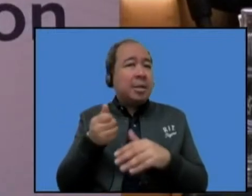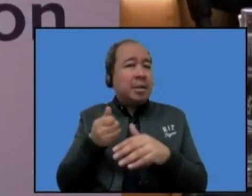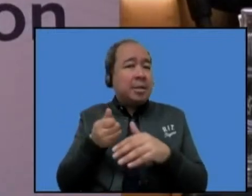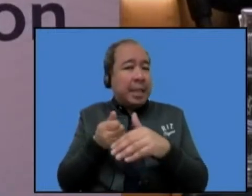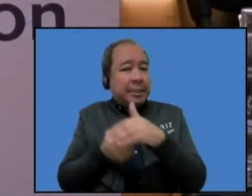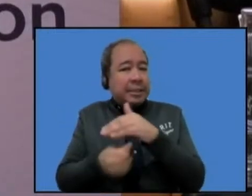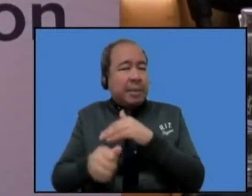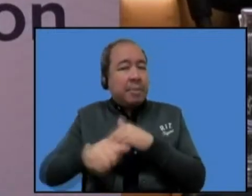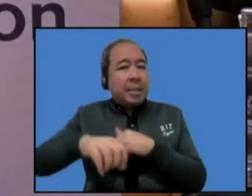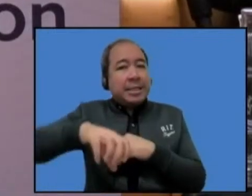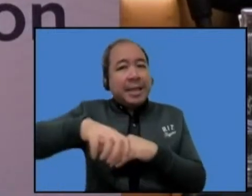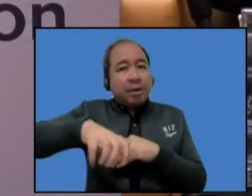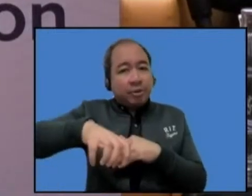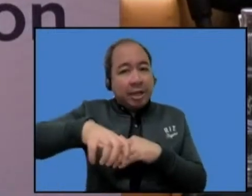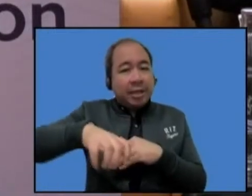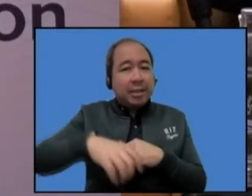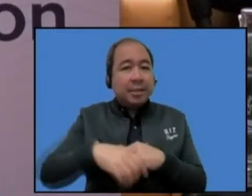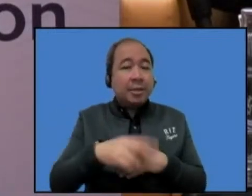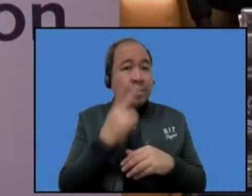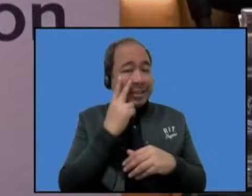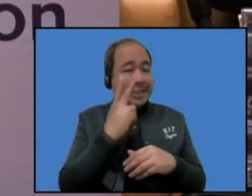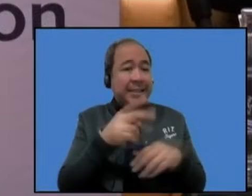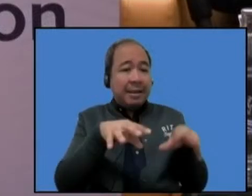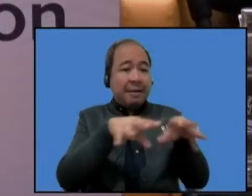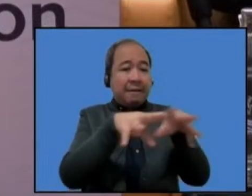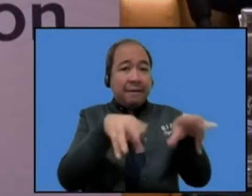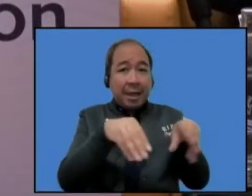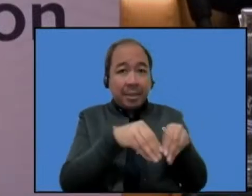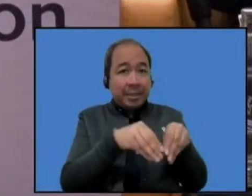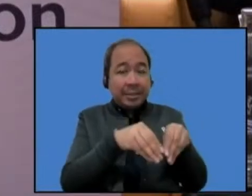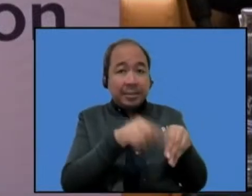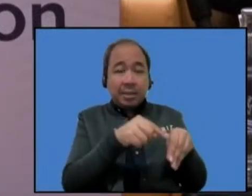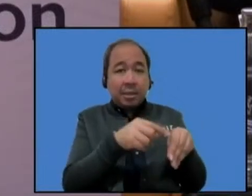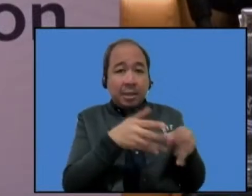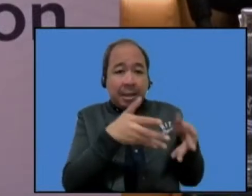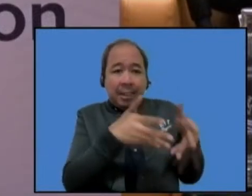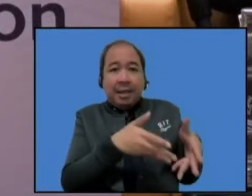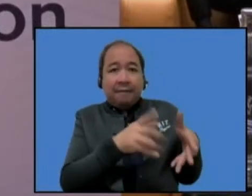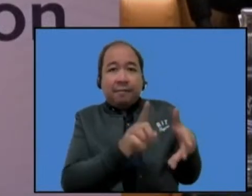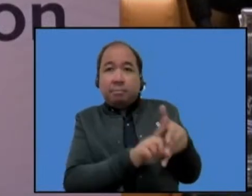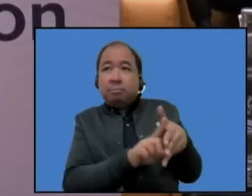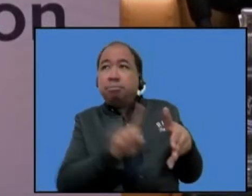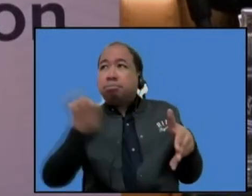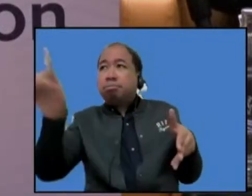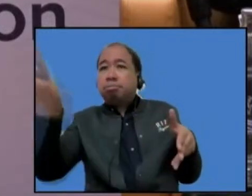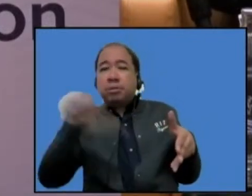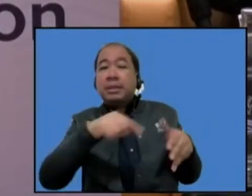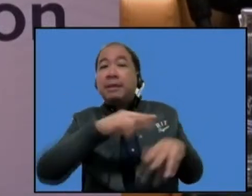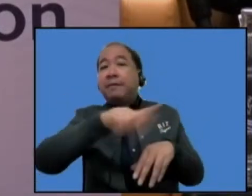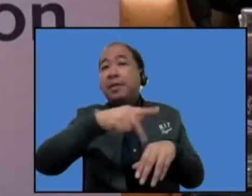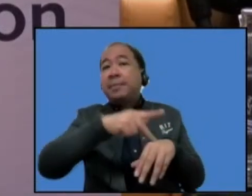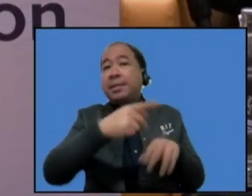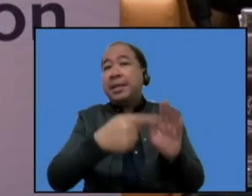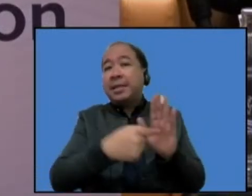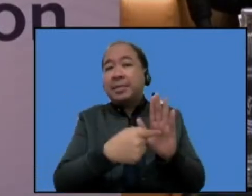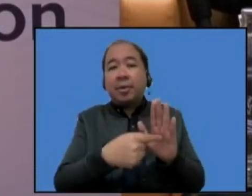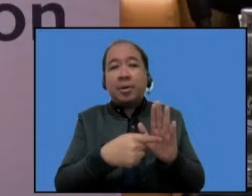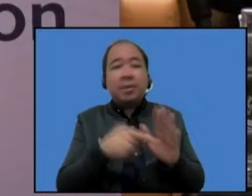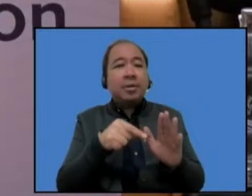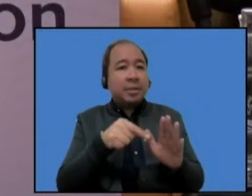about families left behind. In the Philippines, for example, we are a sending out